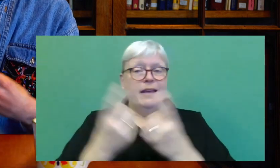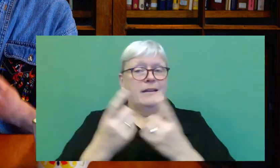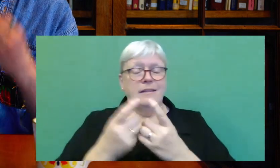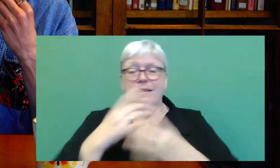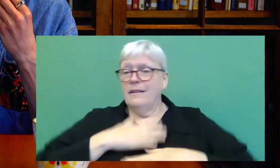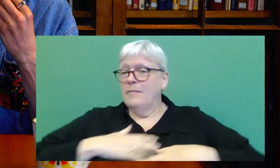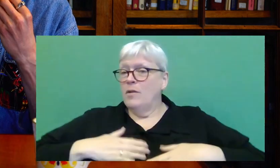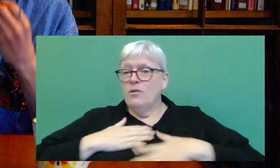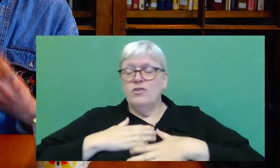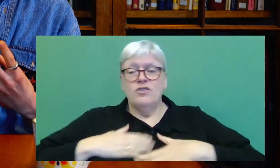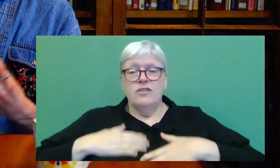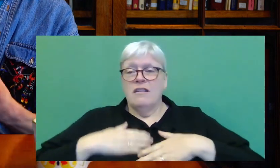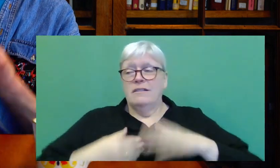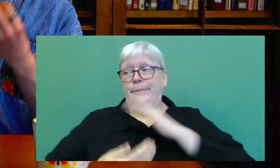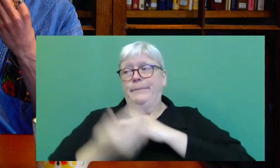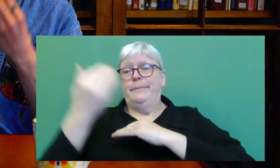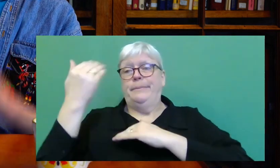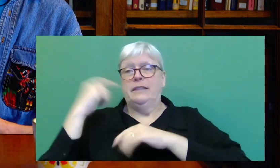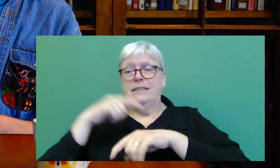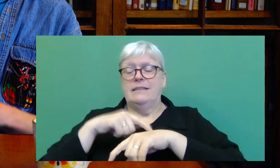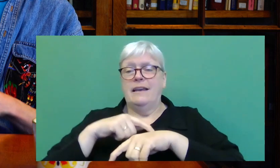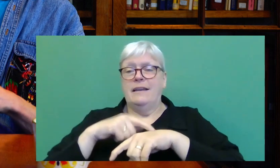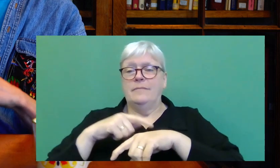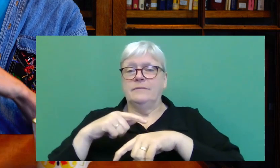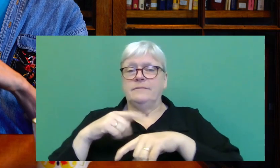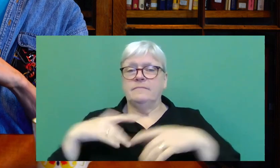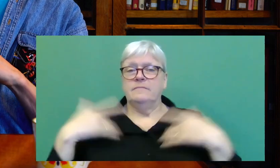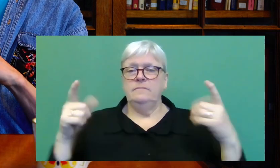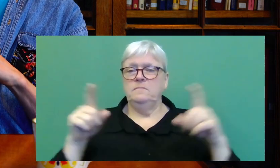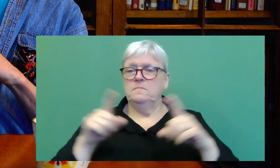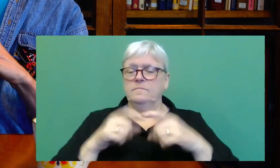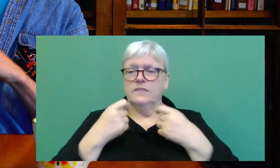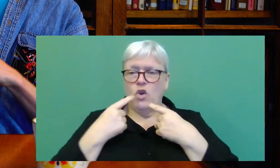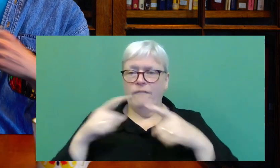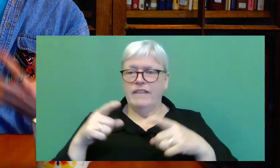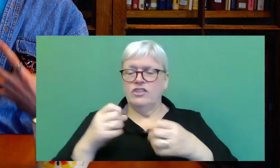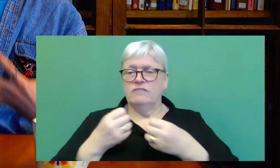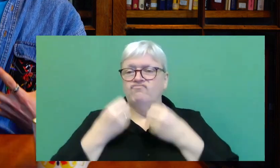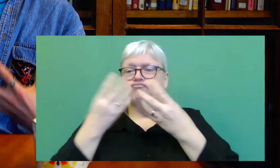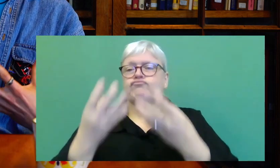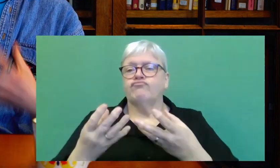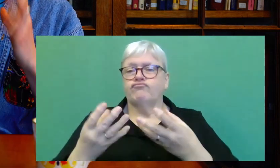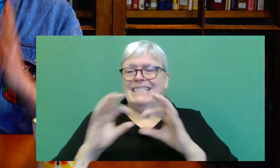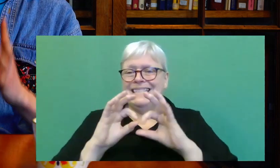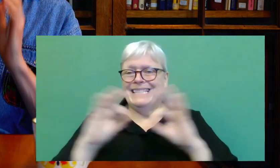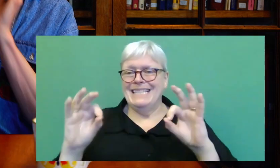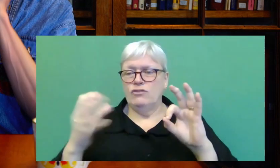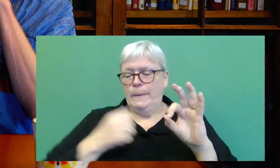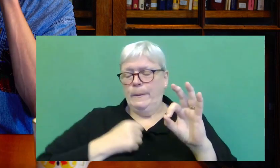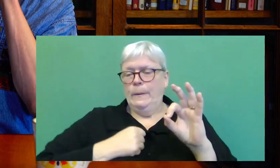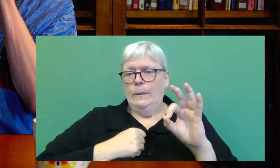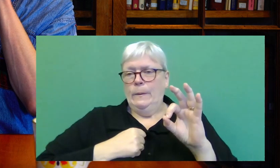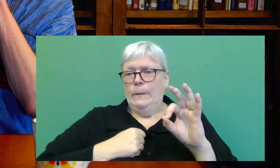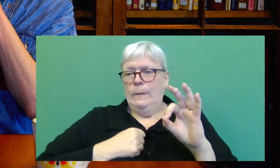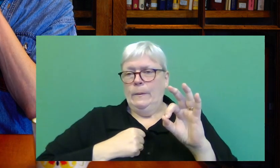slam, felt like a confession. It felt like a secret that you had buried deep down that you weren't supposed